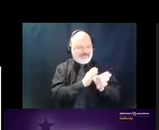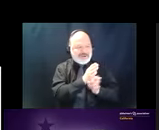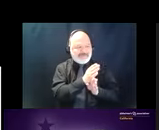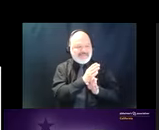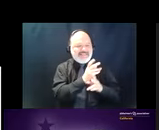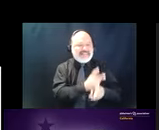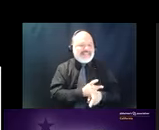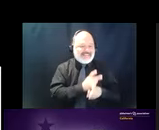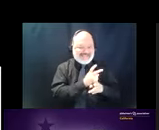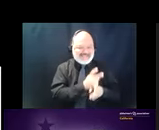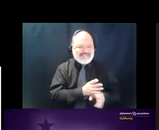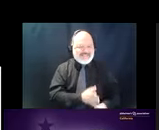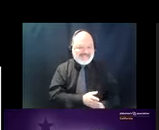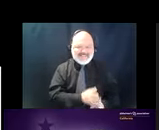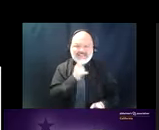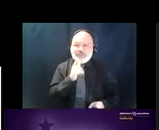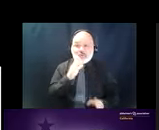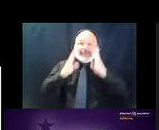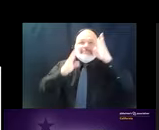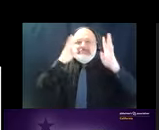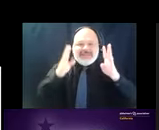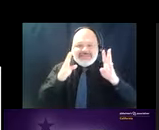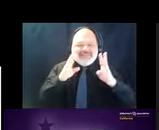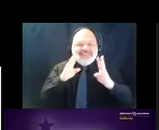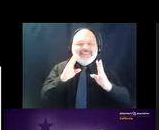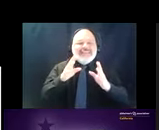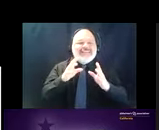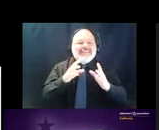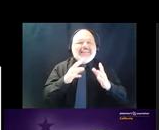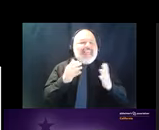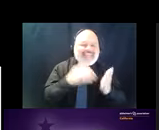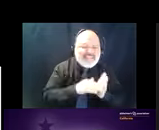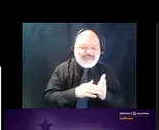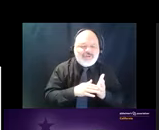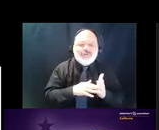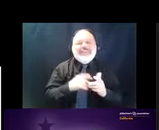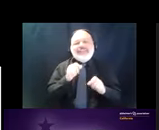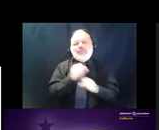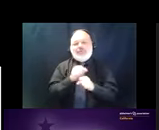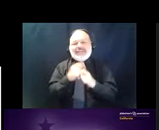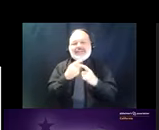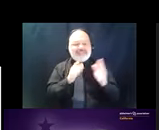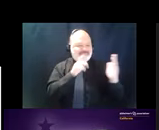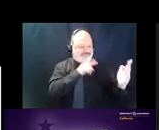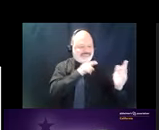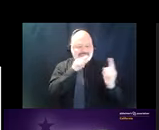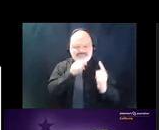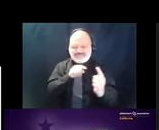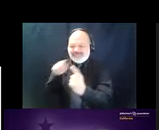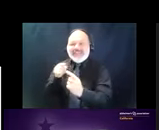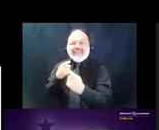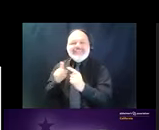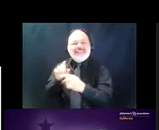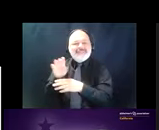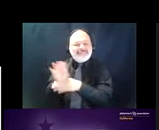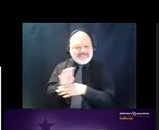not inventing the wheel, but this is really making very sure that we are working with different sectors, different institutions, and the